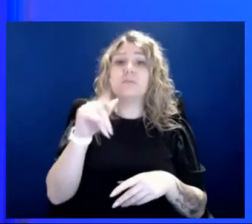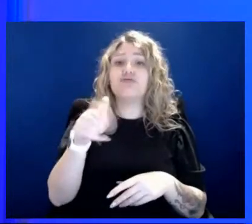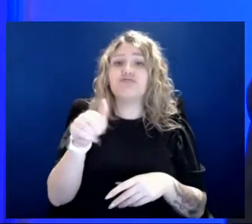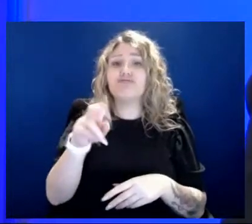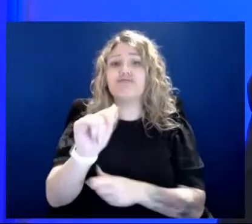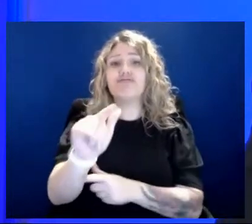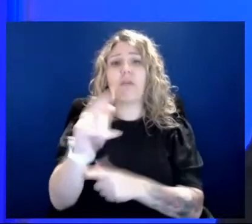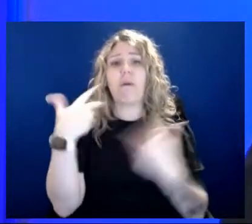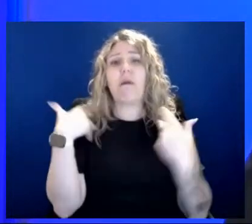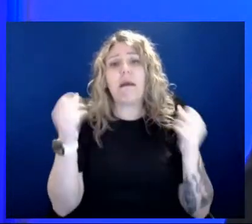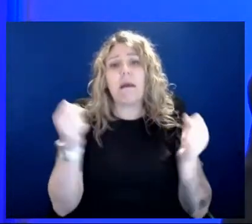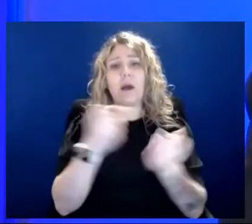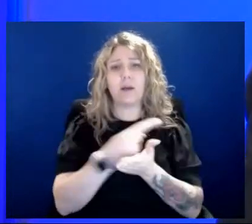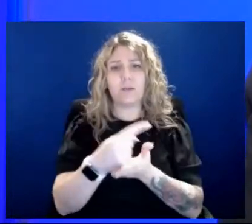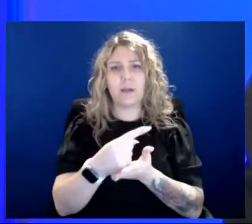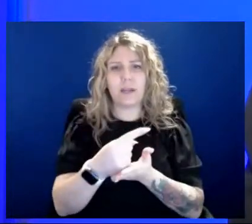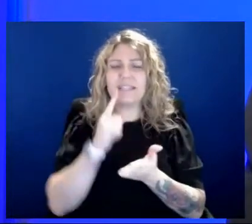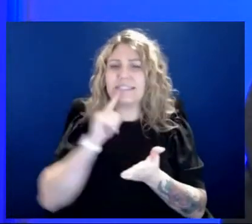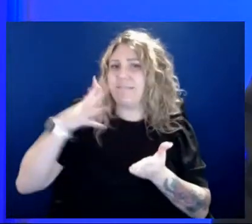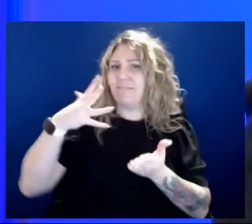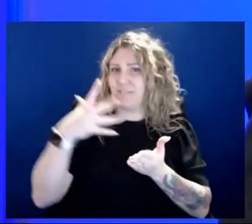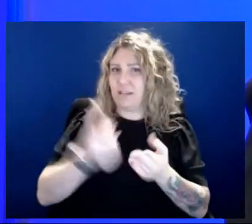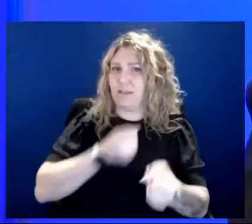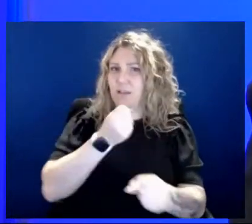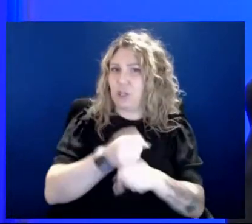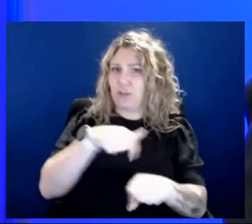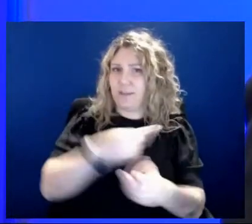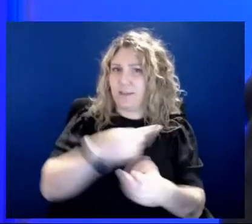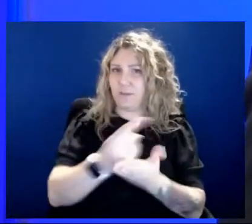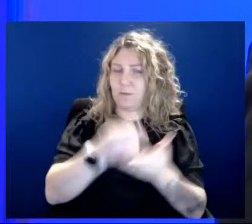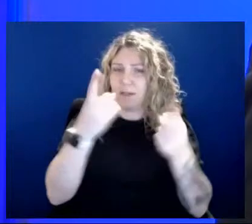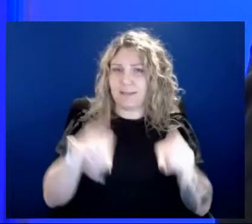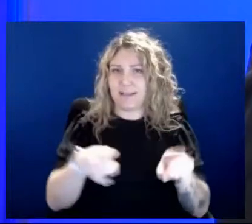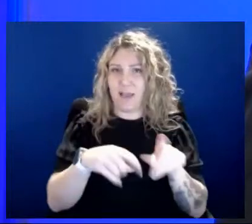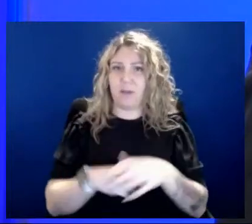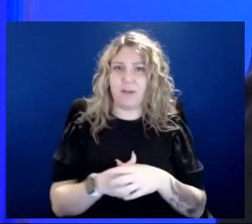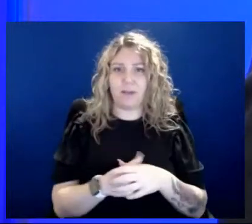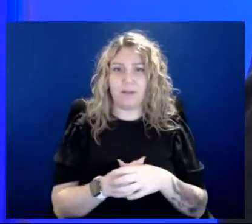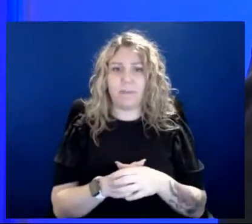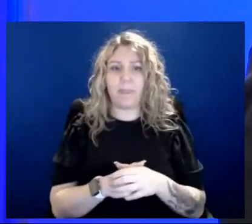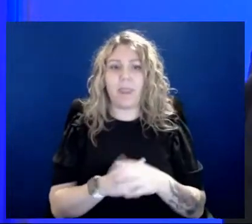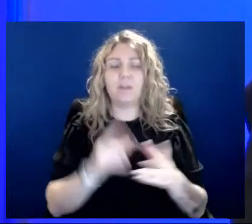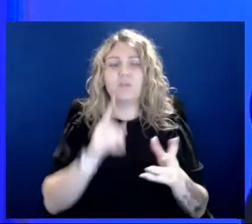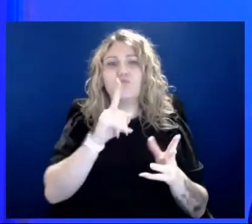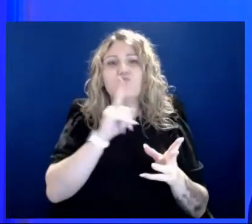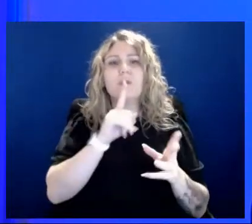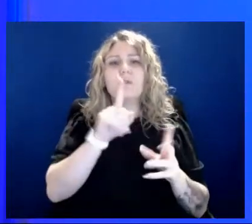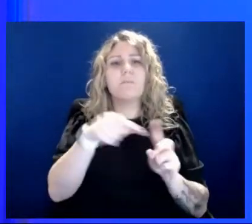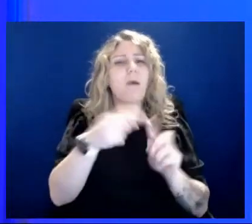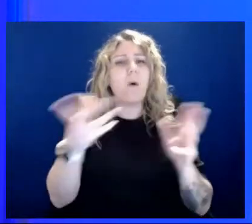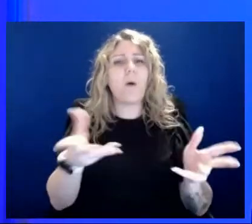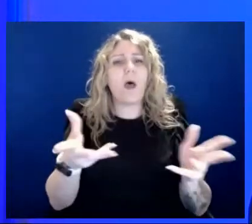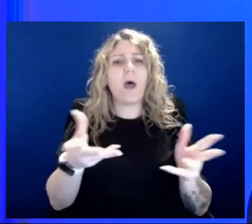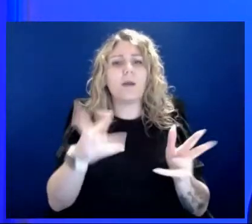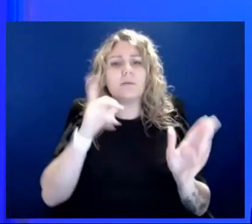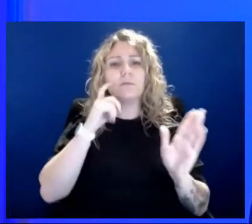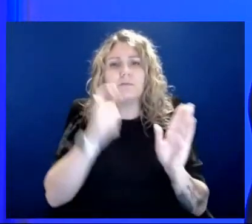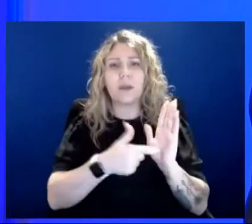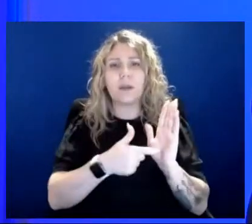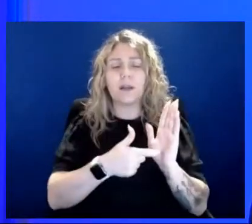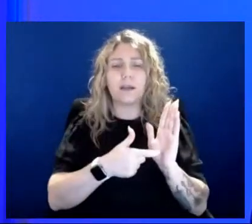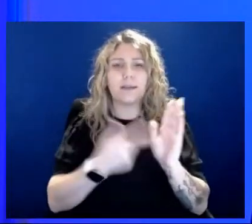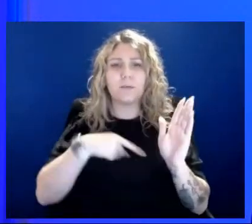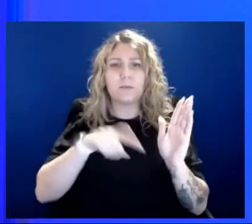I think it's the 5th year that this week has occurred. And it's really about recognizing that we need care